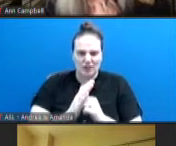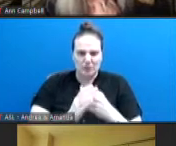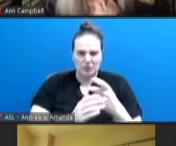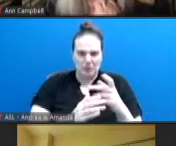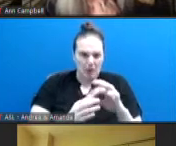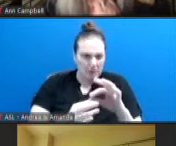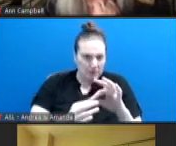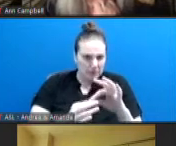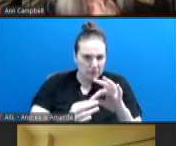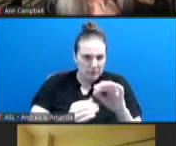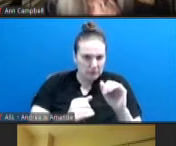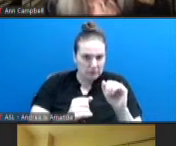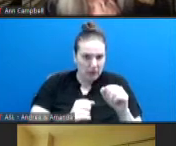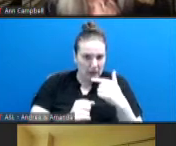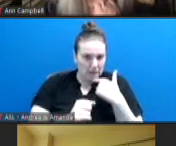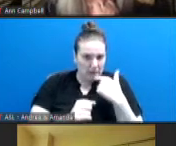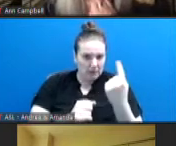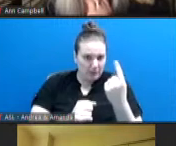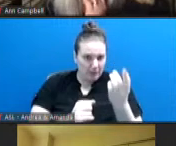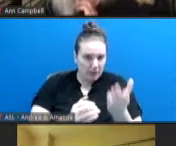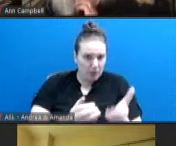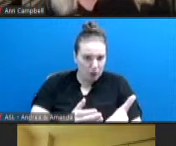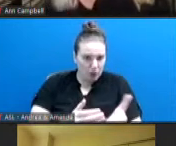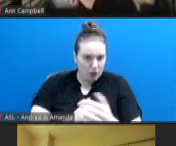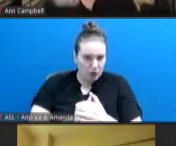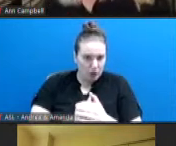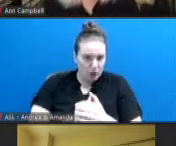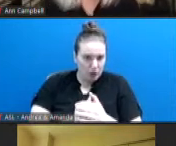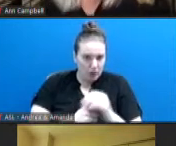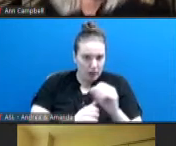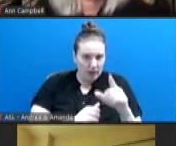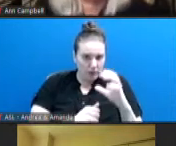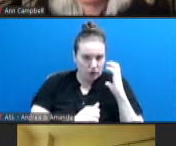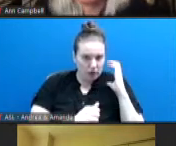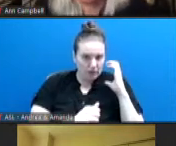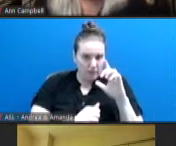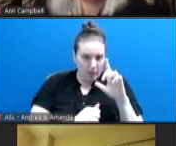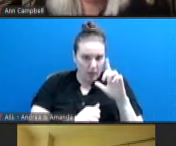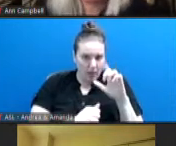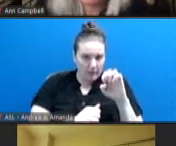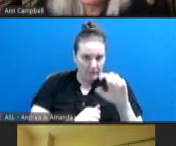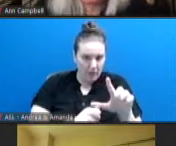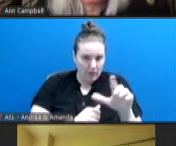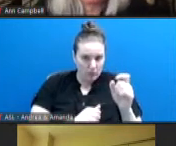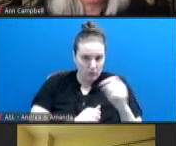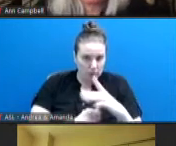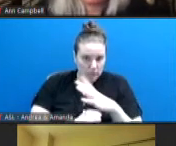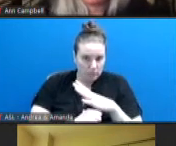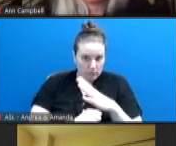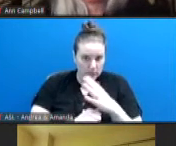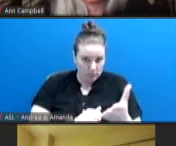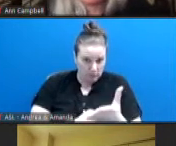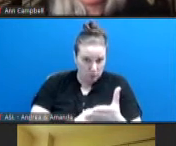okay for me to say a quick thing here and ask Chief Lavelle a question. Sure.